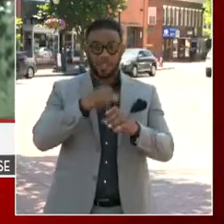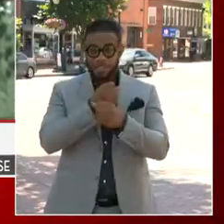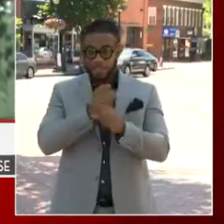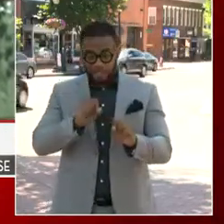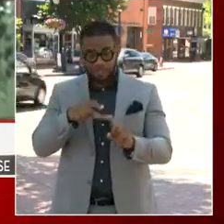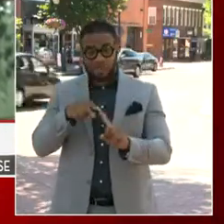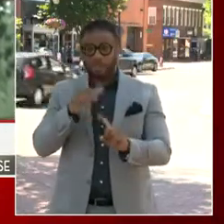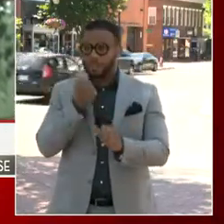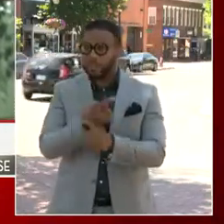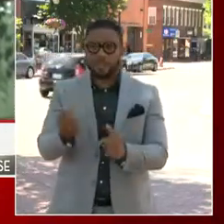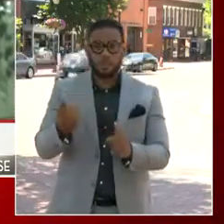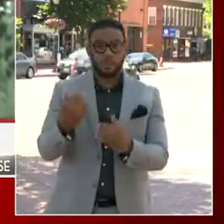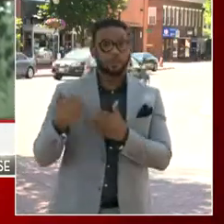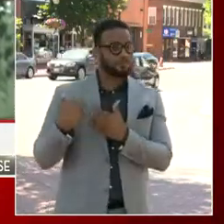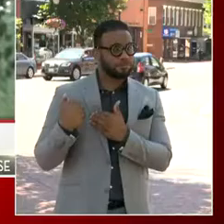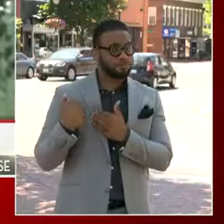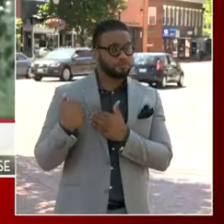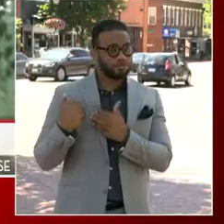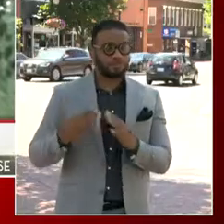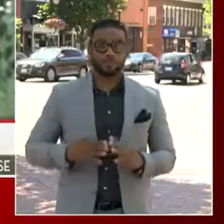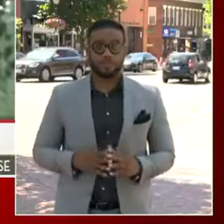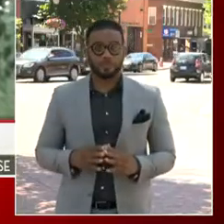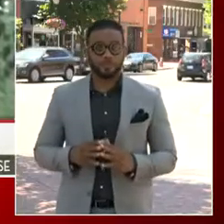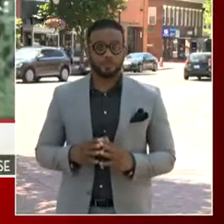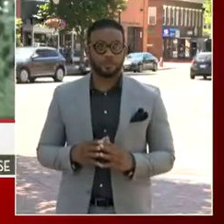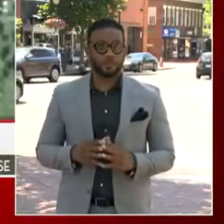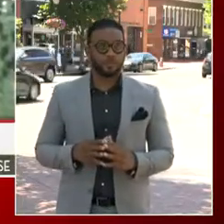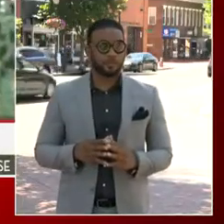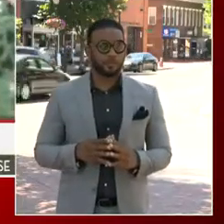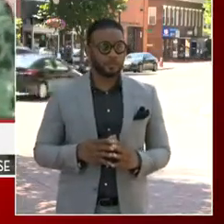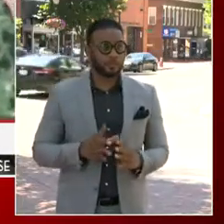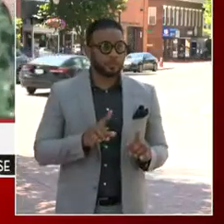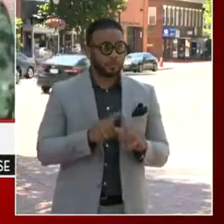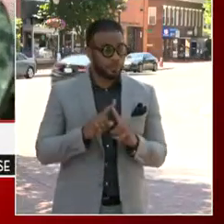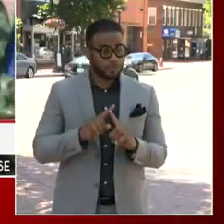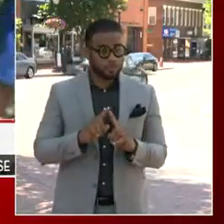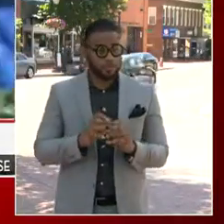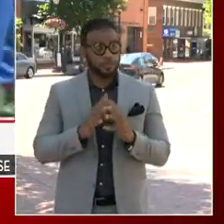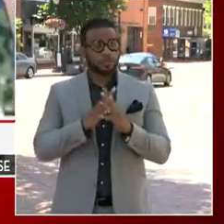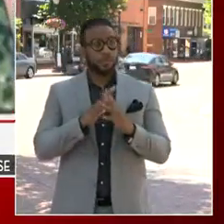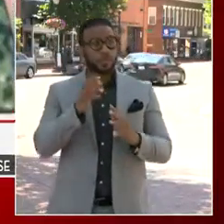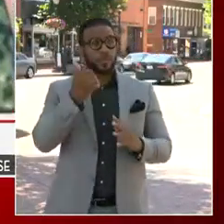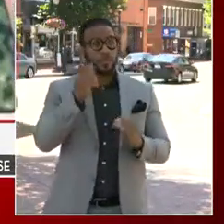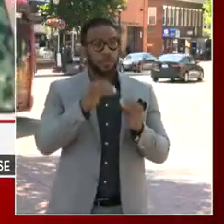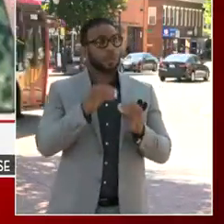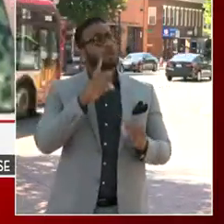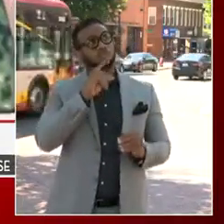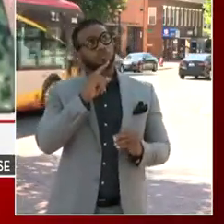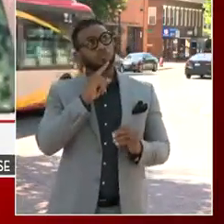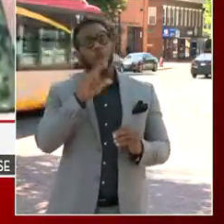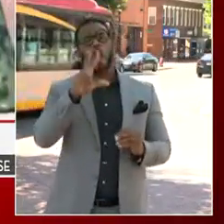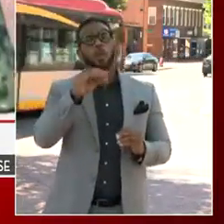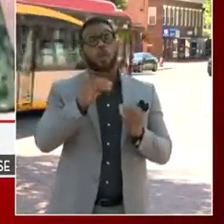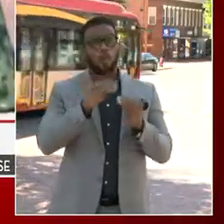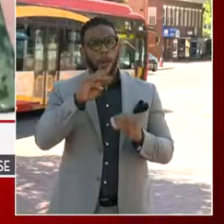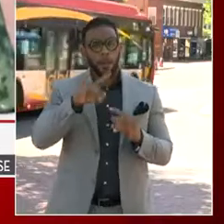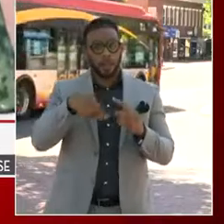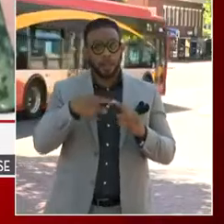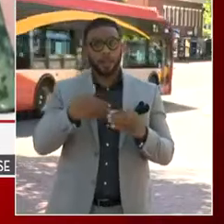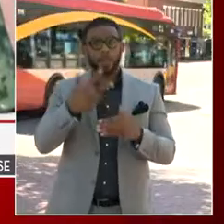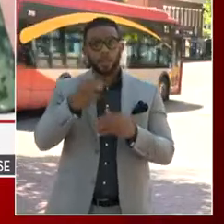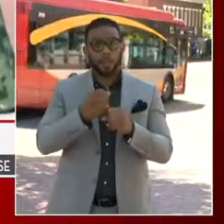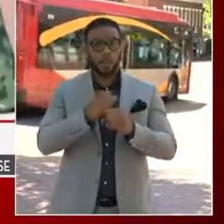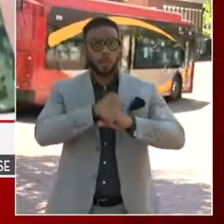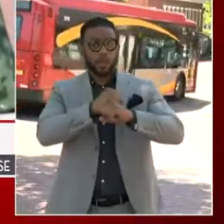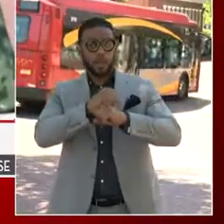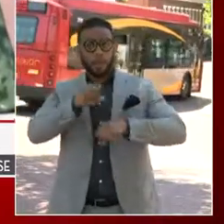is everyone's responsibility. We will also build 10 more miles, actually 30 more miles over the next 3 years of protected